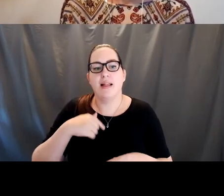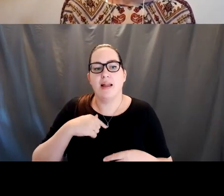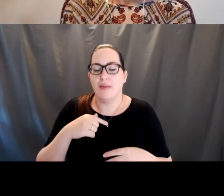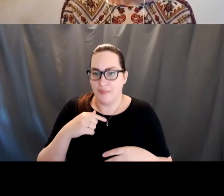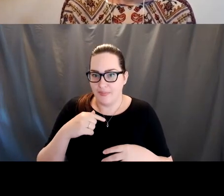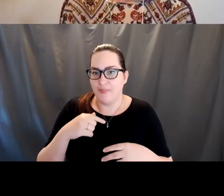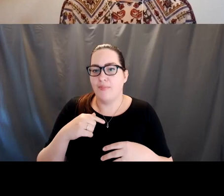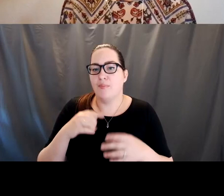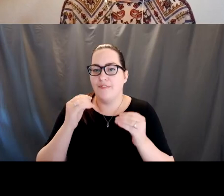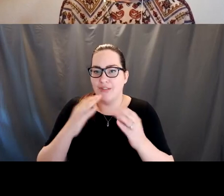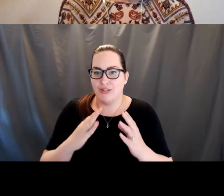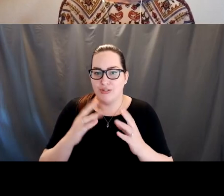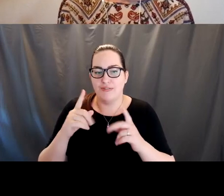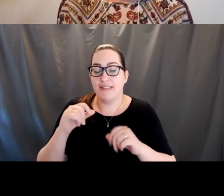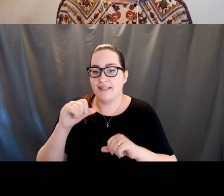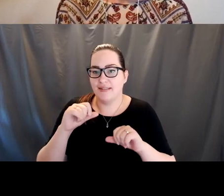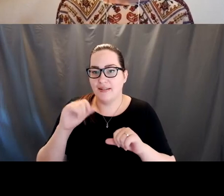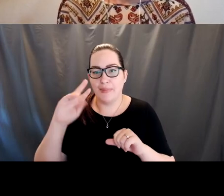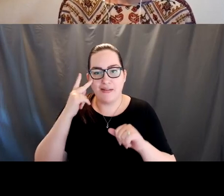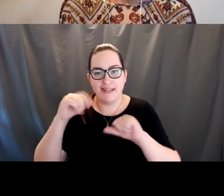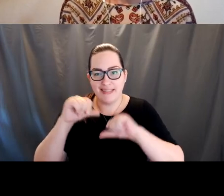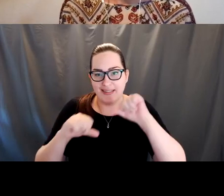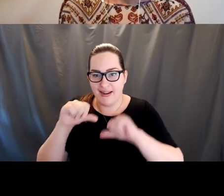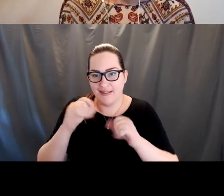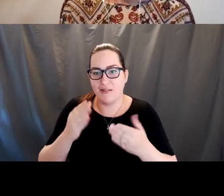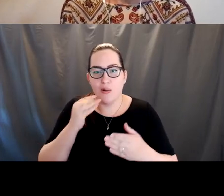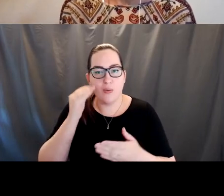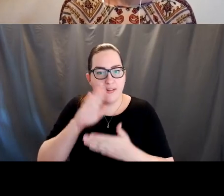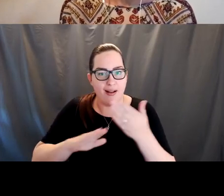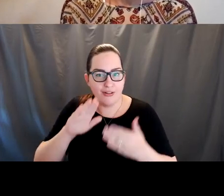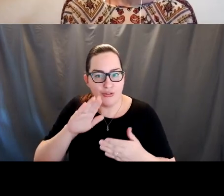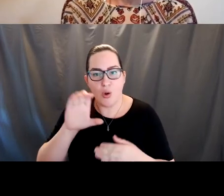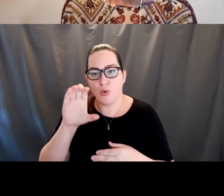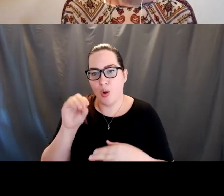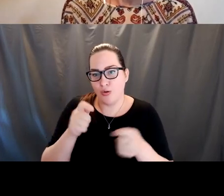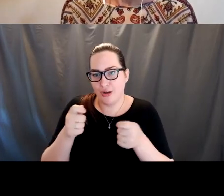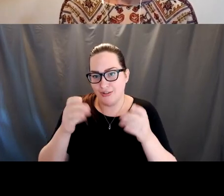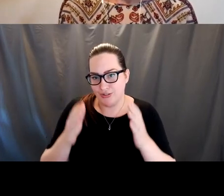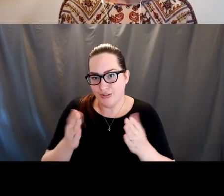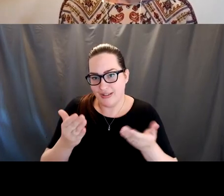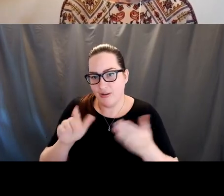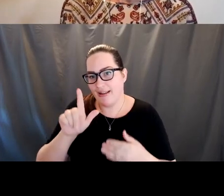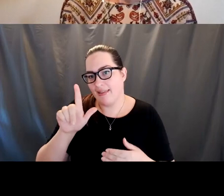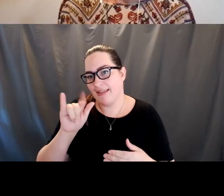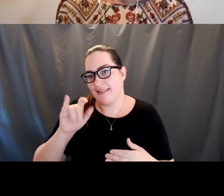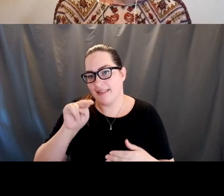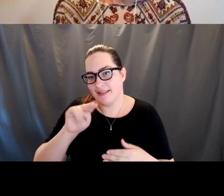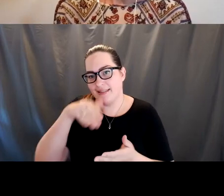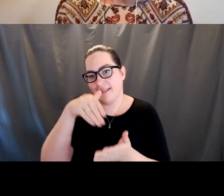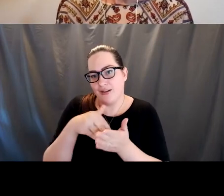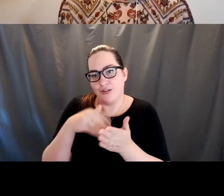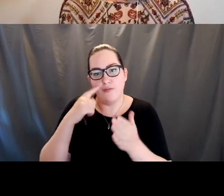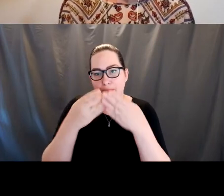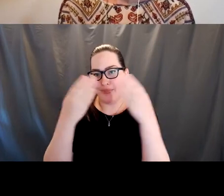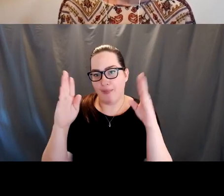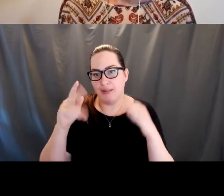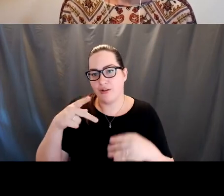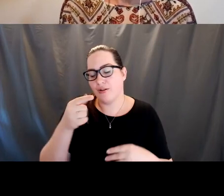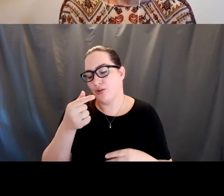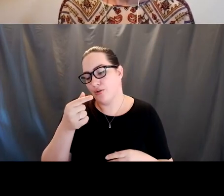Ohlone College and one of the co-directors of the Lytton Center for History and the Public Good. Along with my colleagues, the other